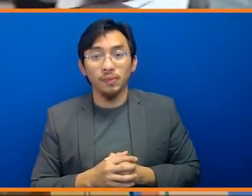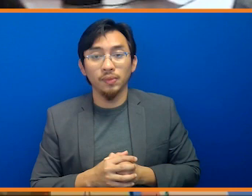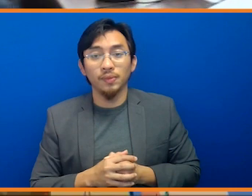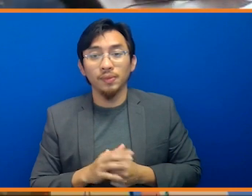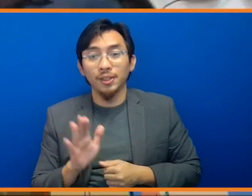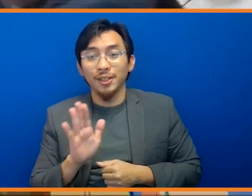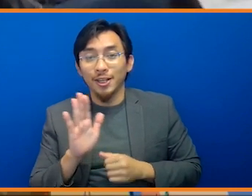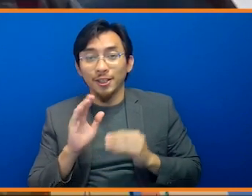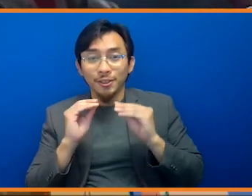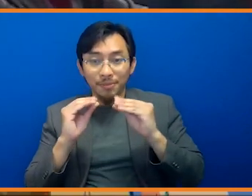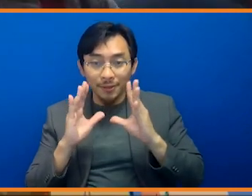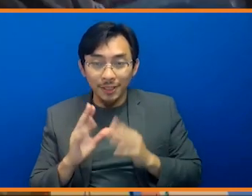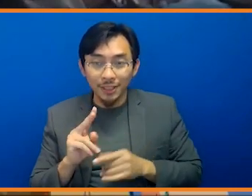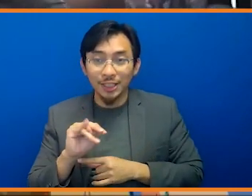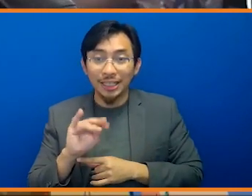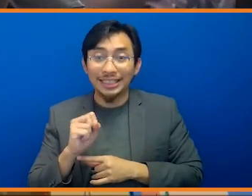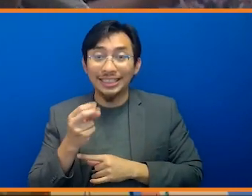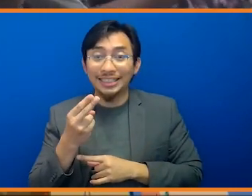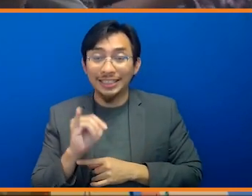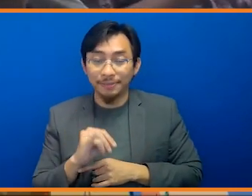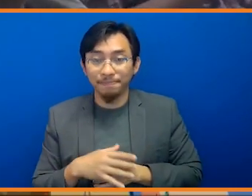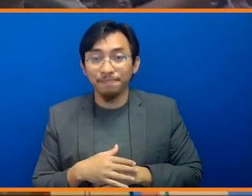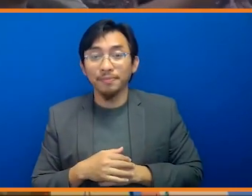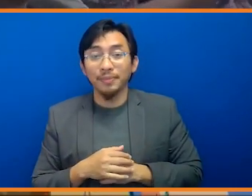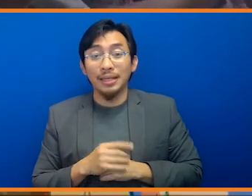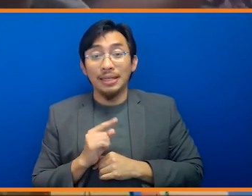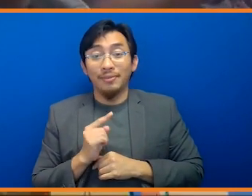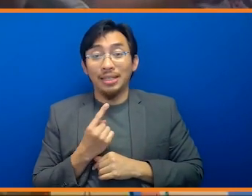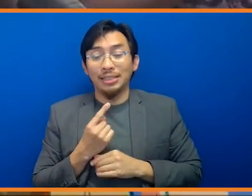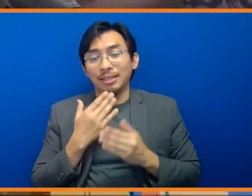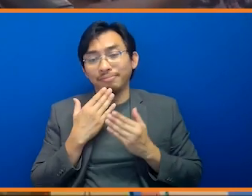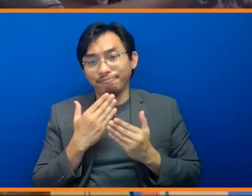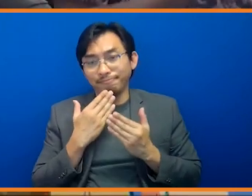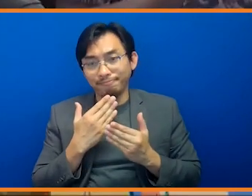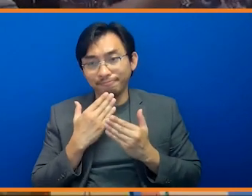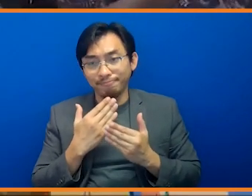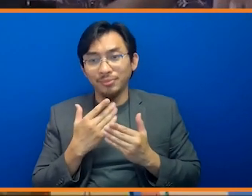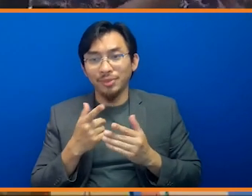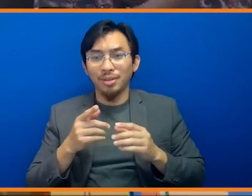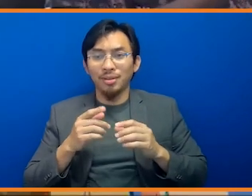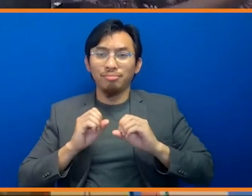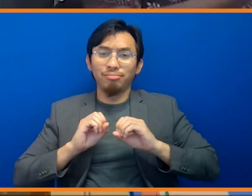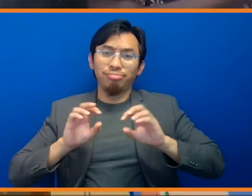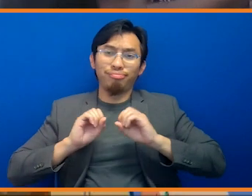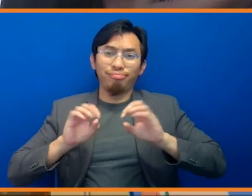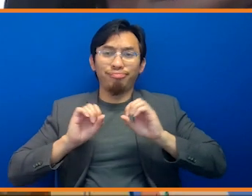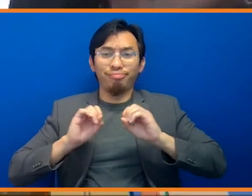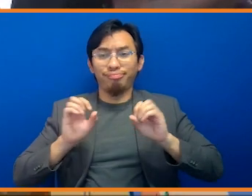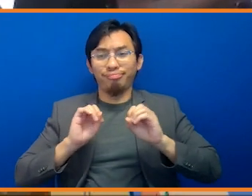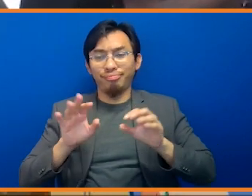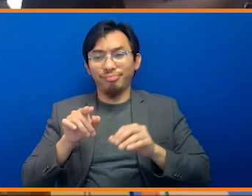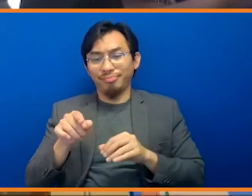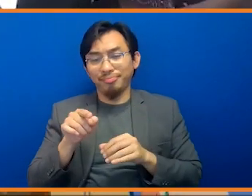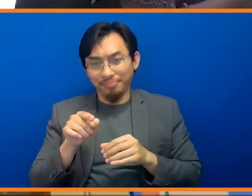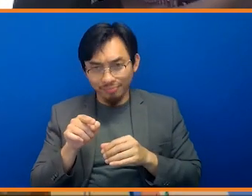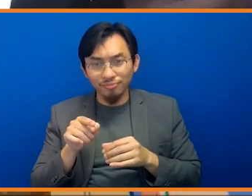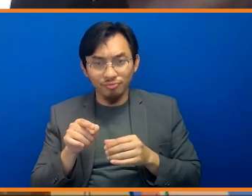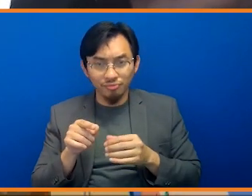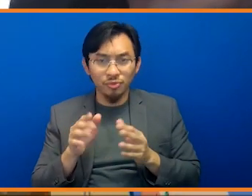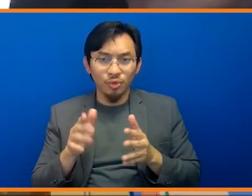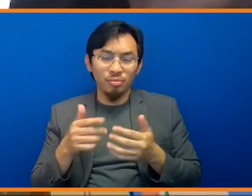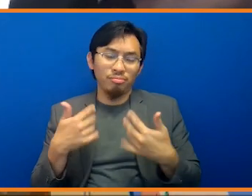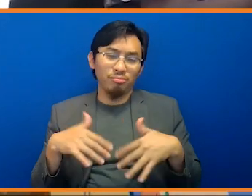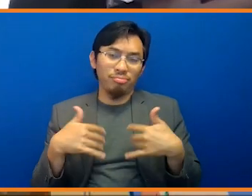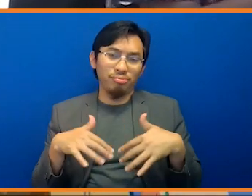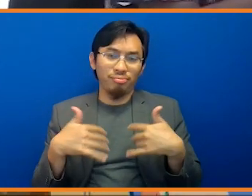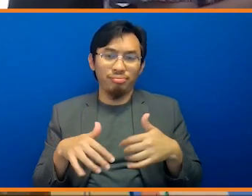Hello, Nishi Sensei. First of all, thank you very much for promoting our tsunami tourism sites. It's